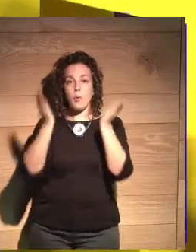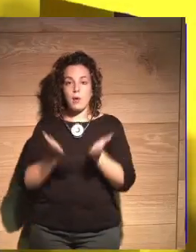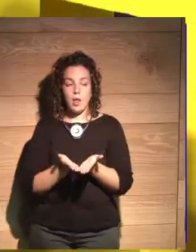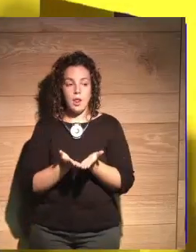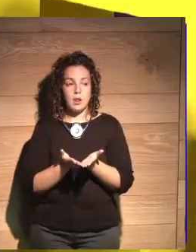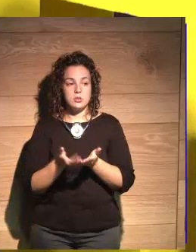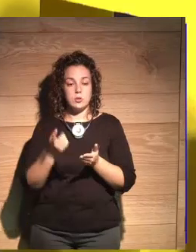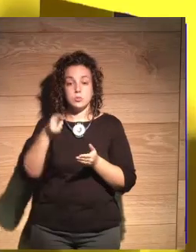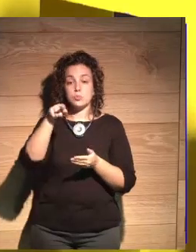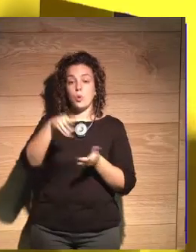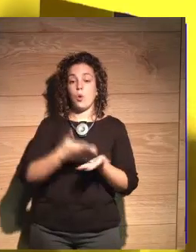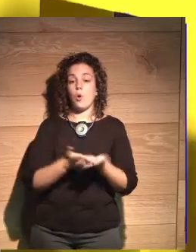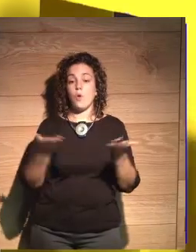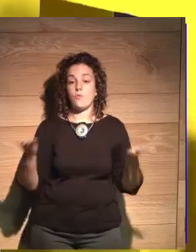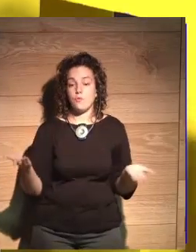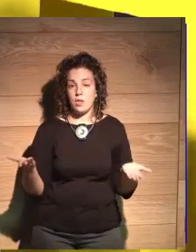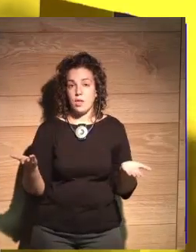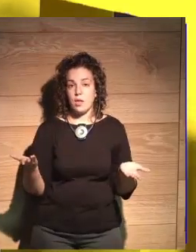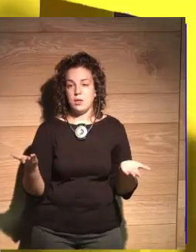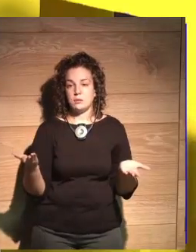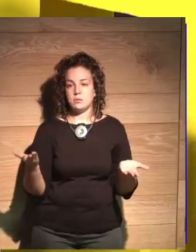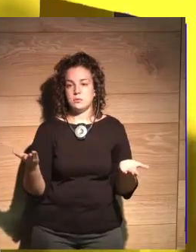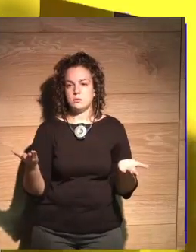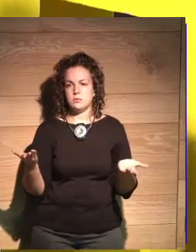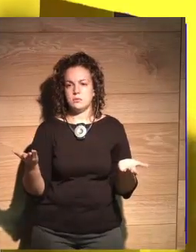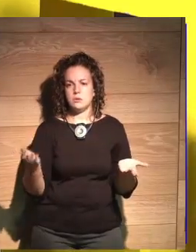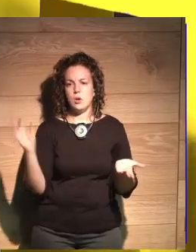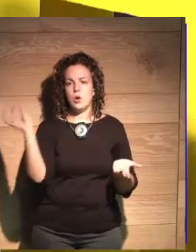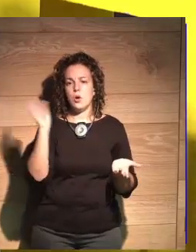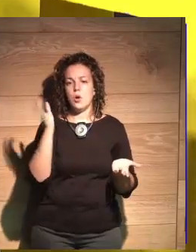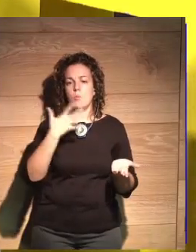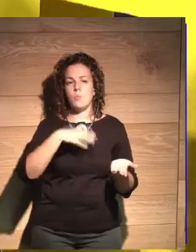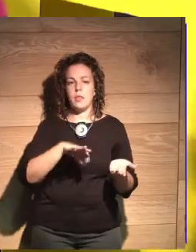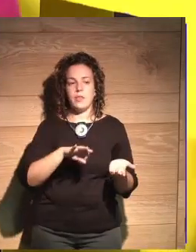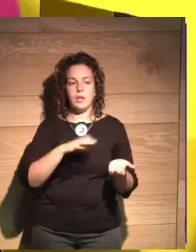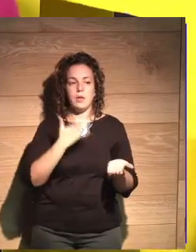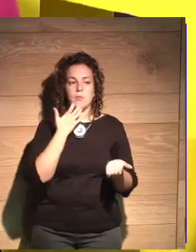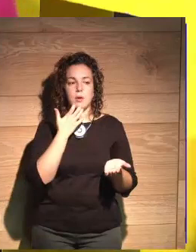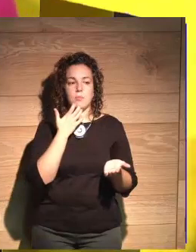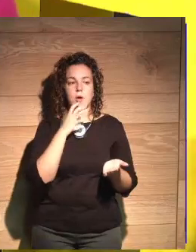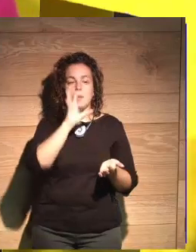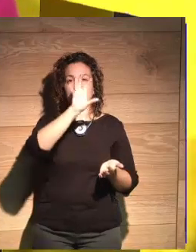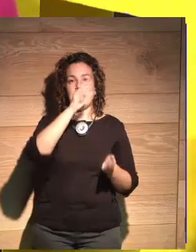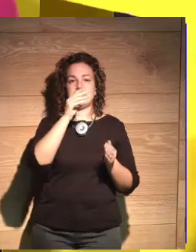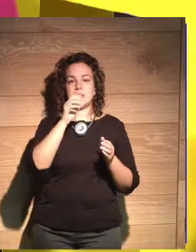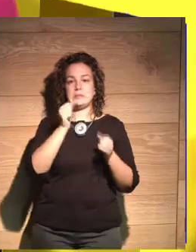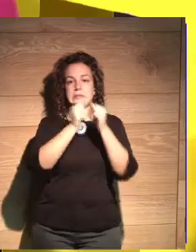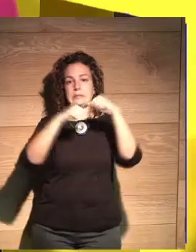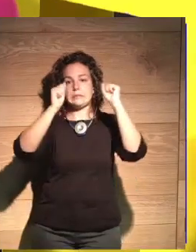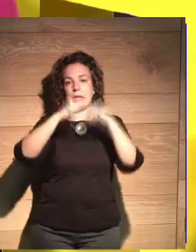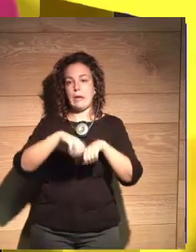that it's possible to agree different countries to solve these global